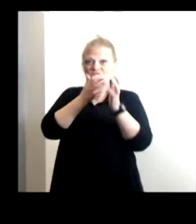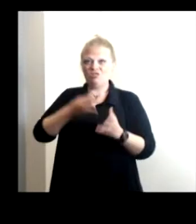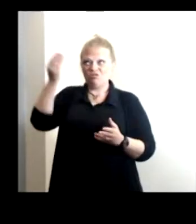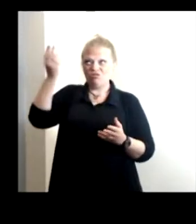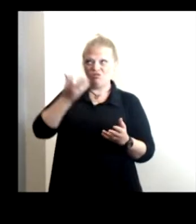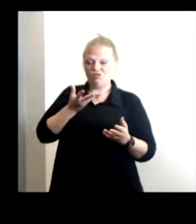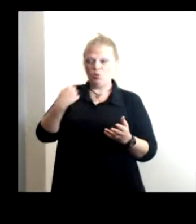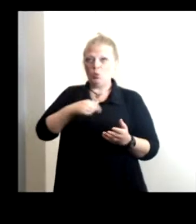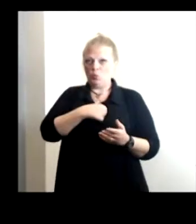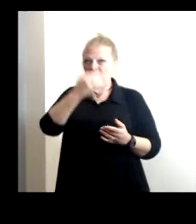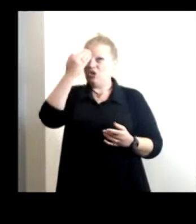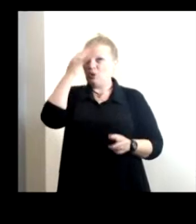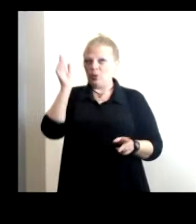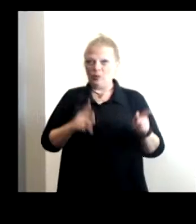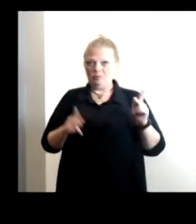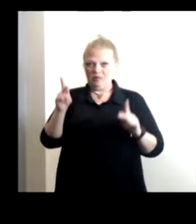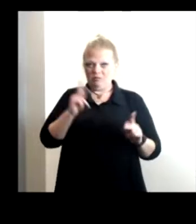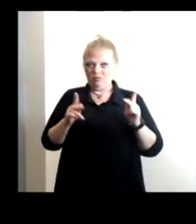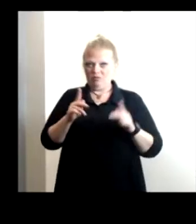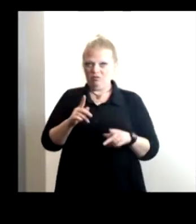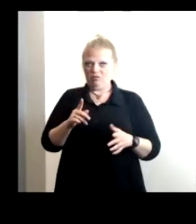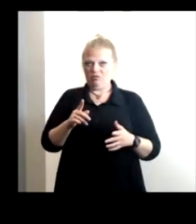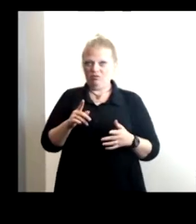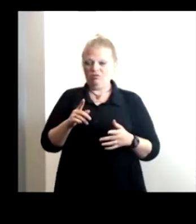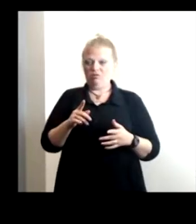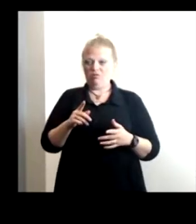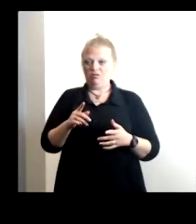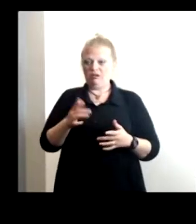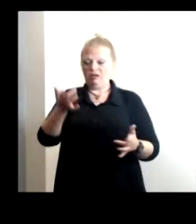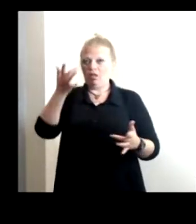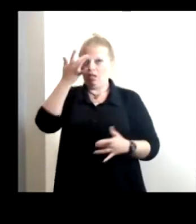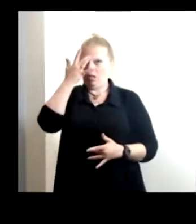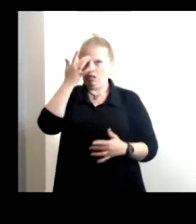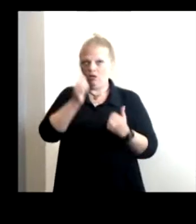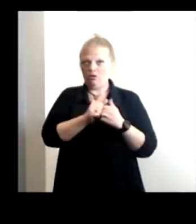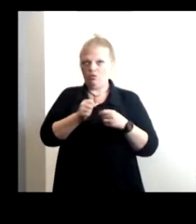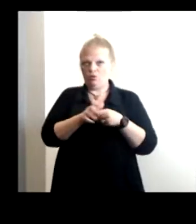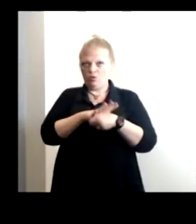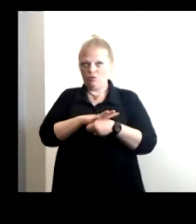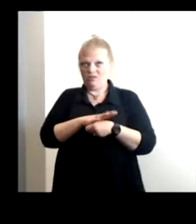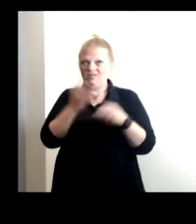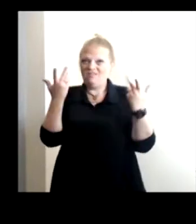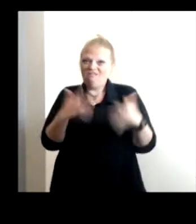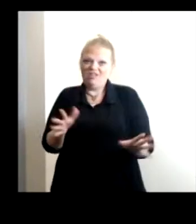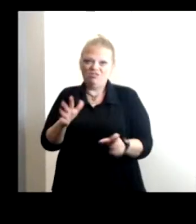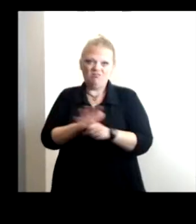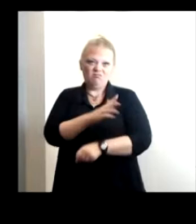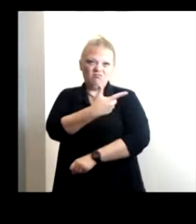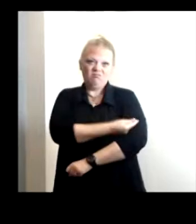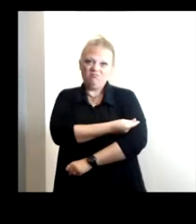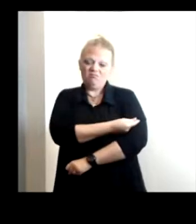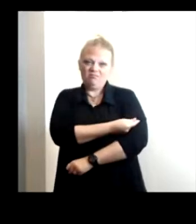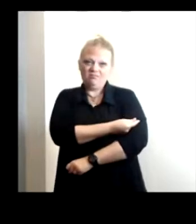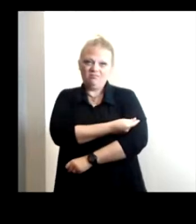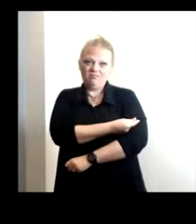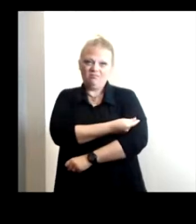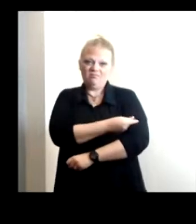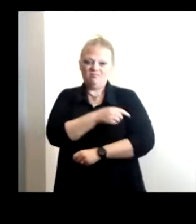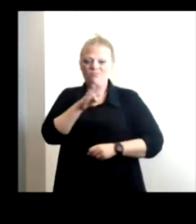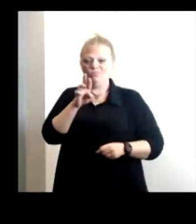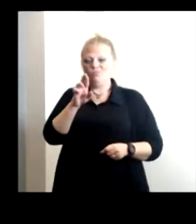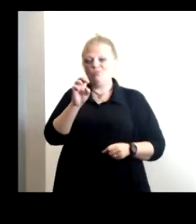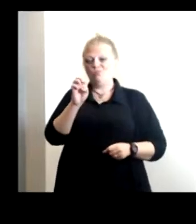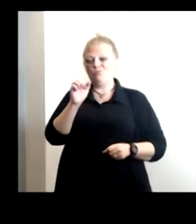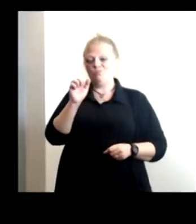we know people are getting sick with COVID who have been fully vaccinated. They are breakthrough